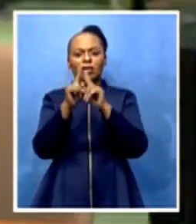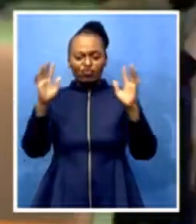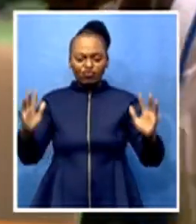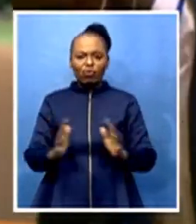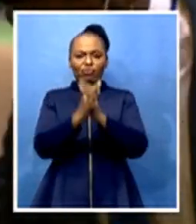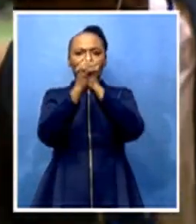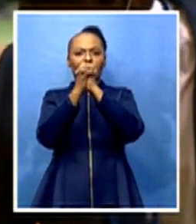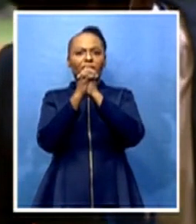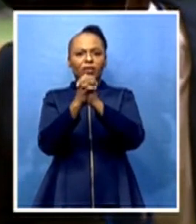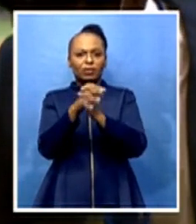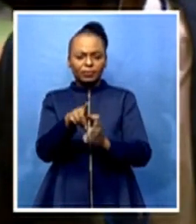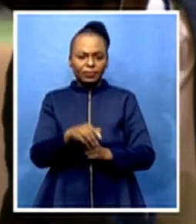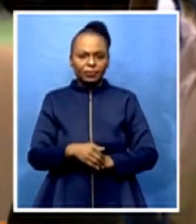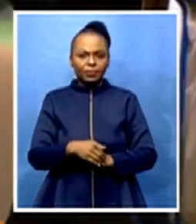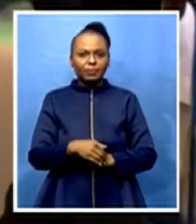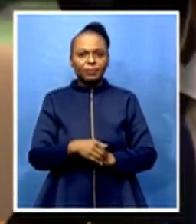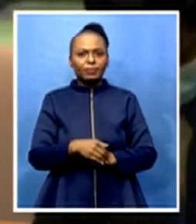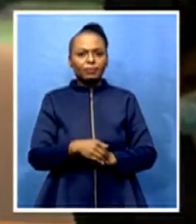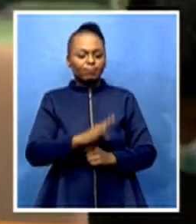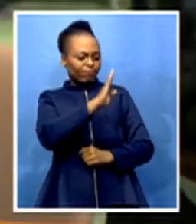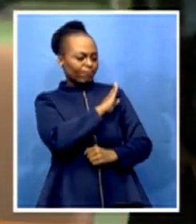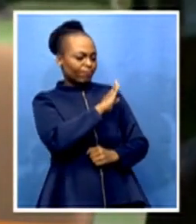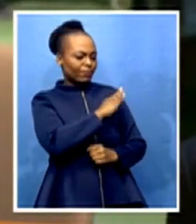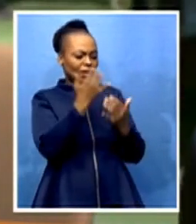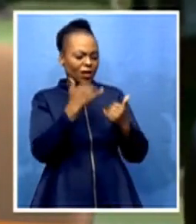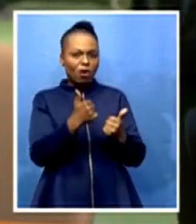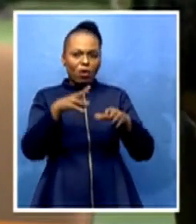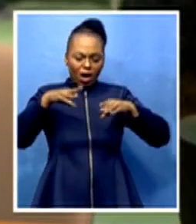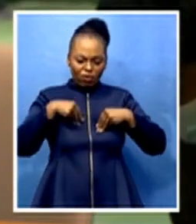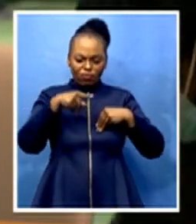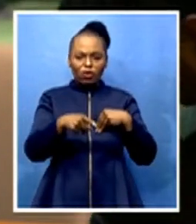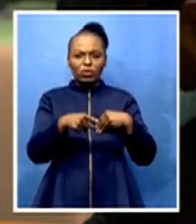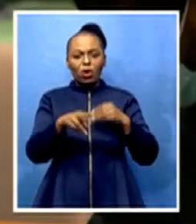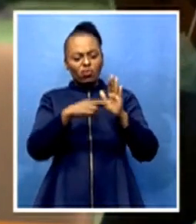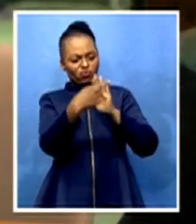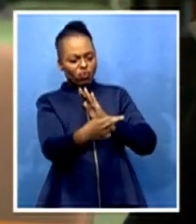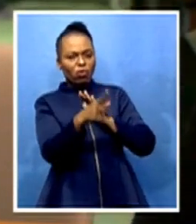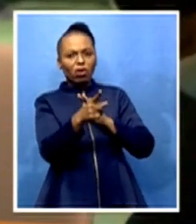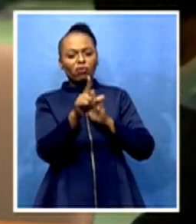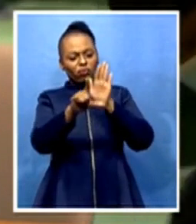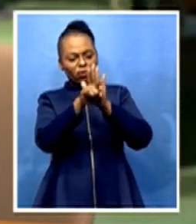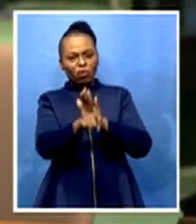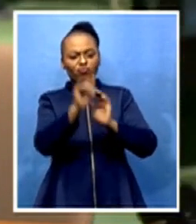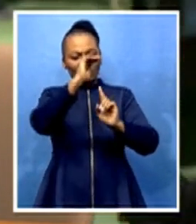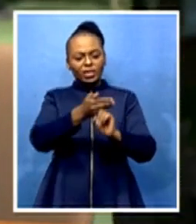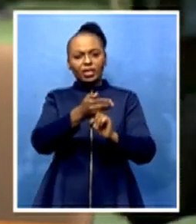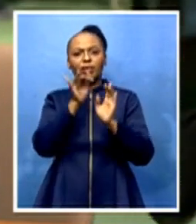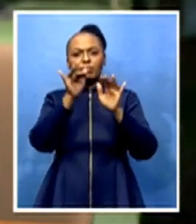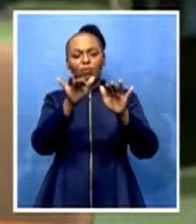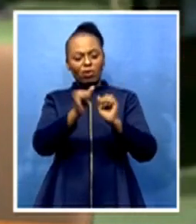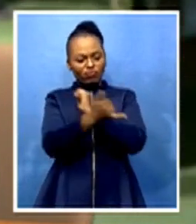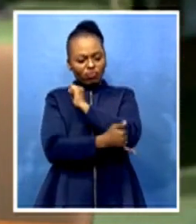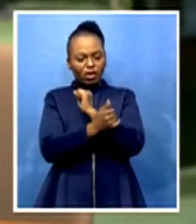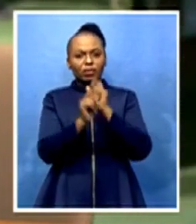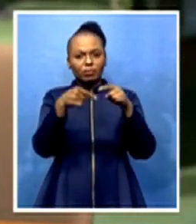the rule of law and protect the people and the country. Myanmar military has become the